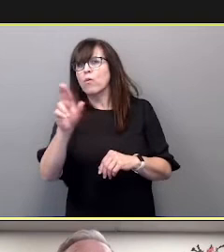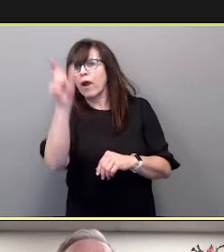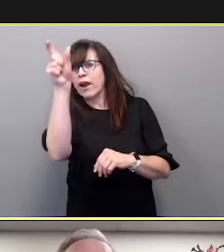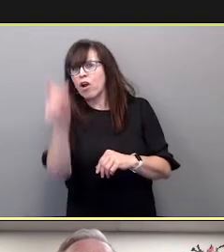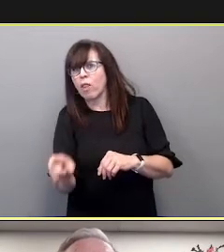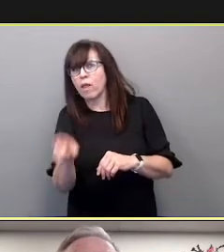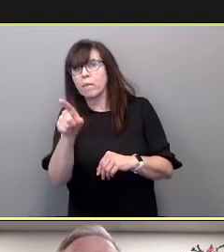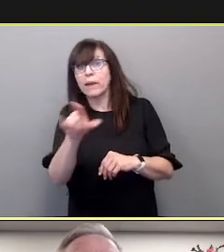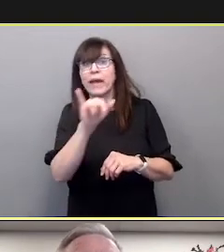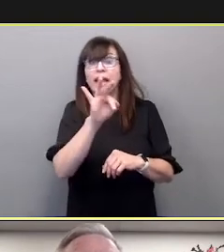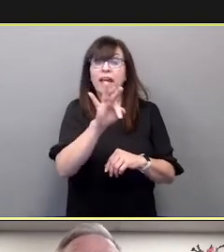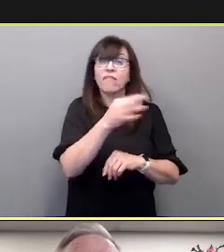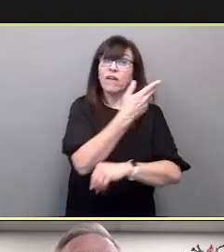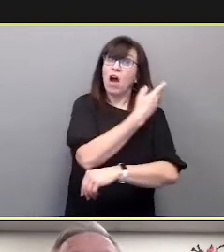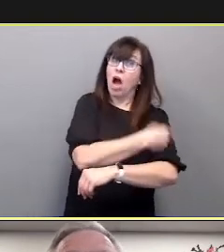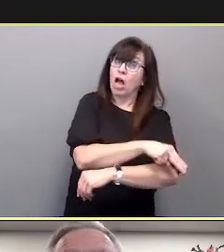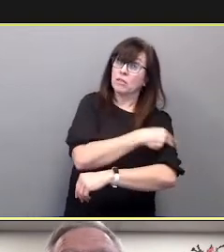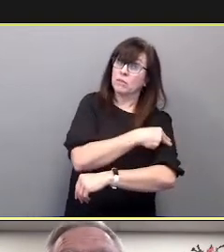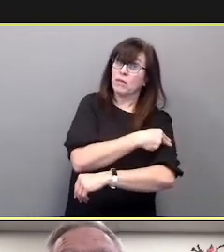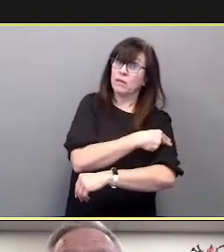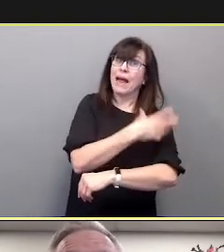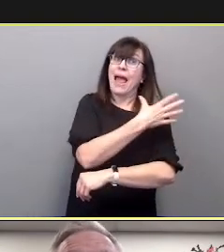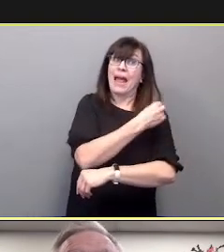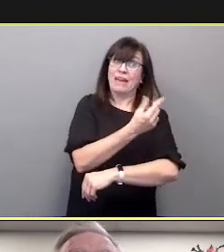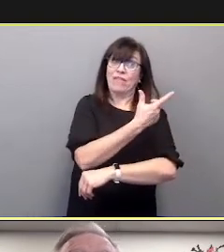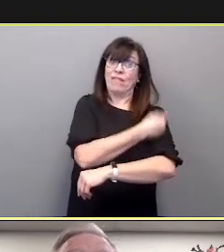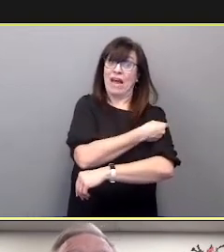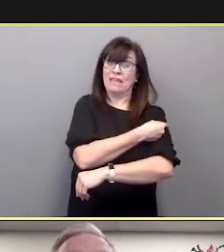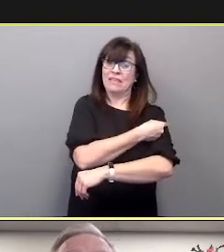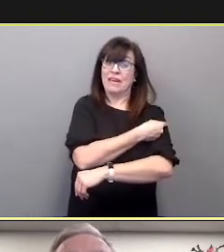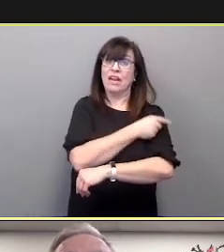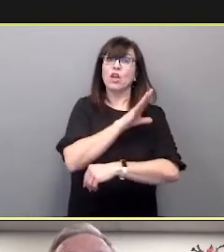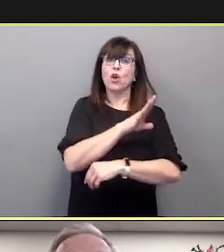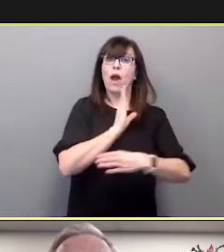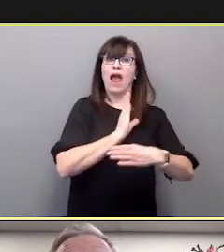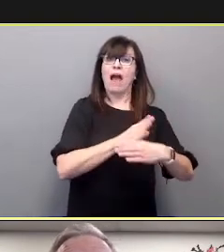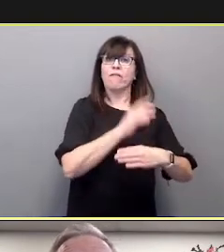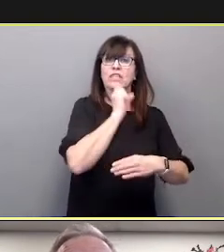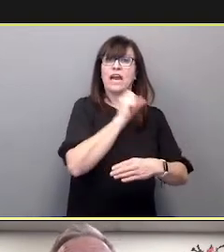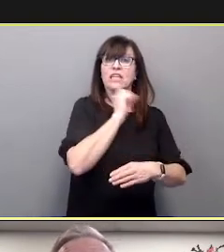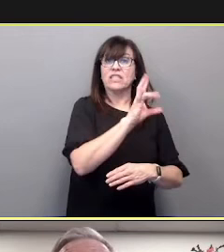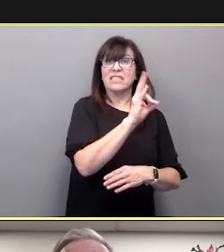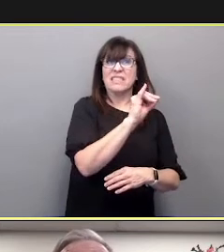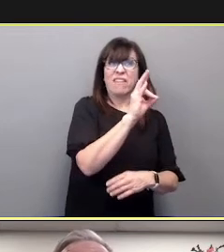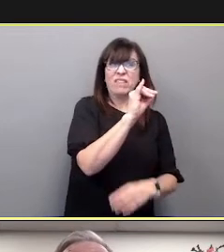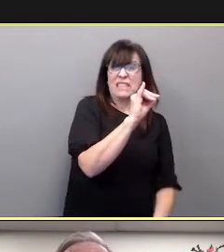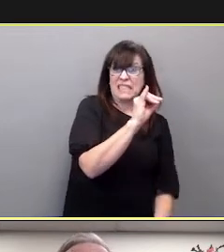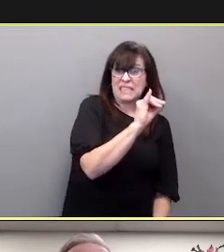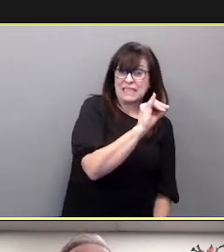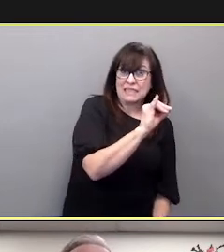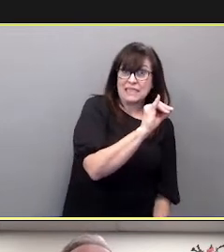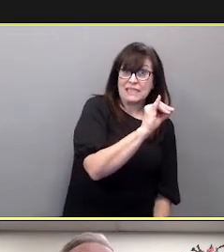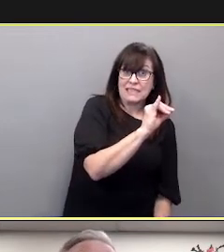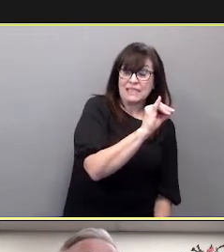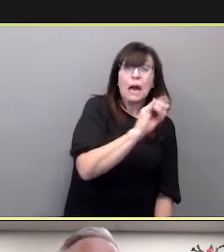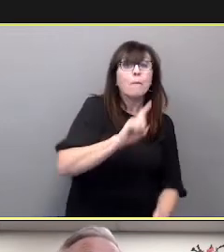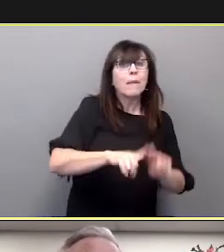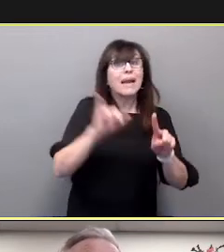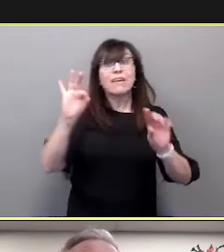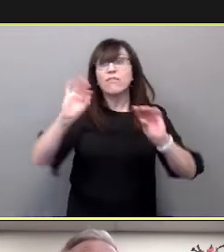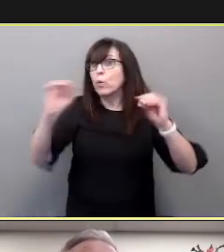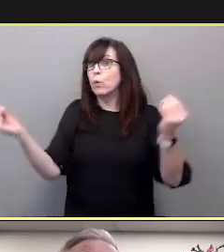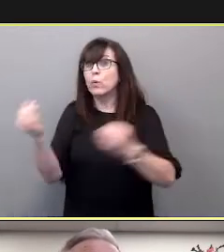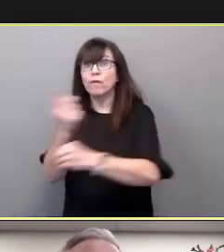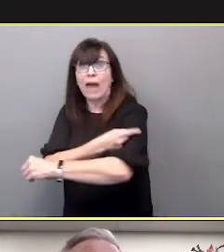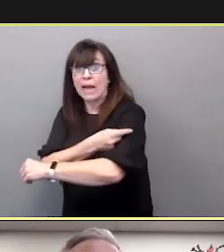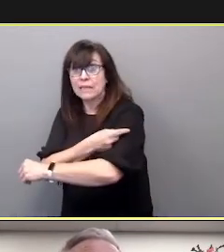If you're hospitalized and vaccinated, your average age is 70 years old. However, if you're